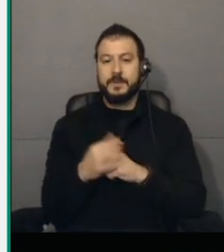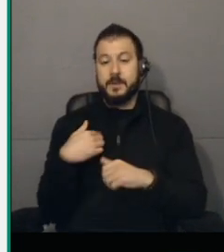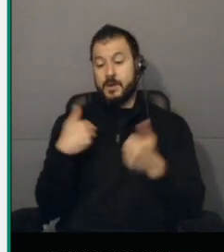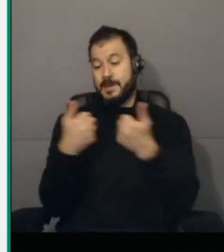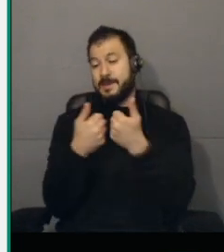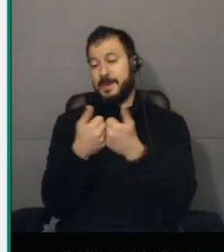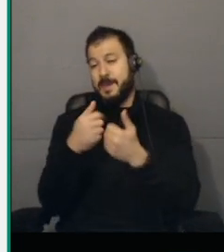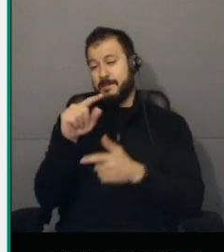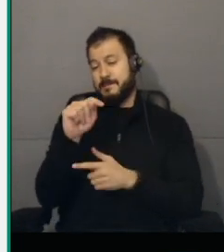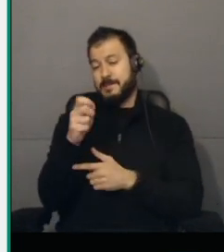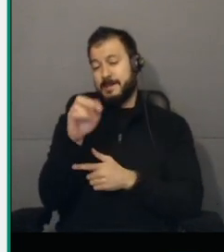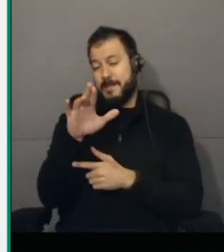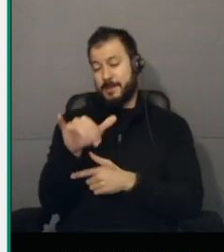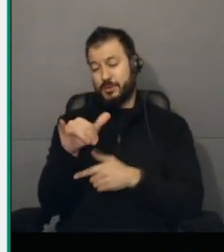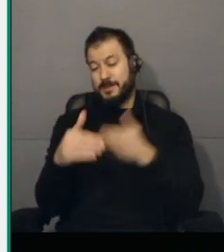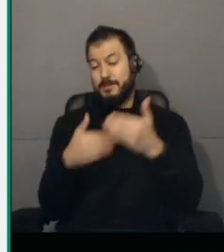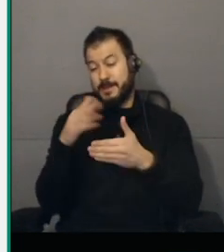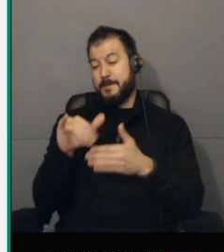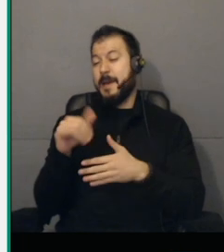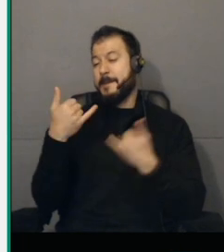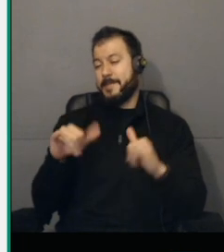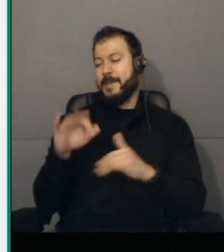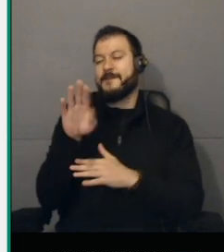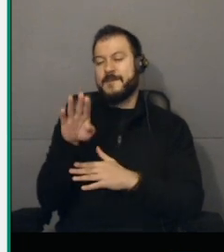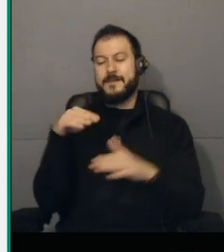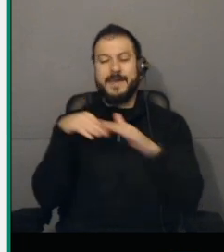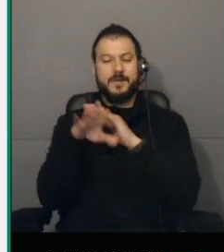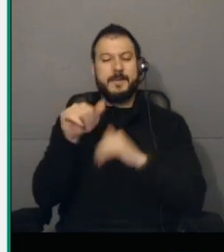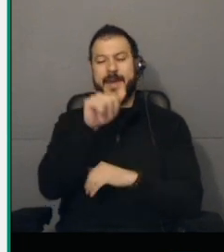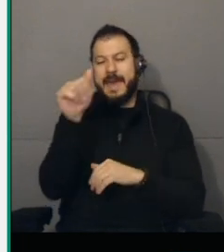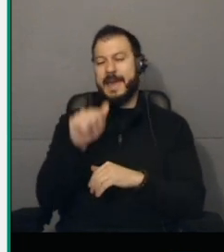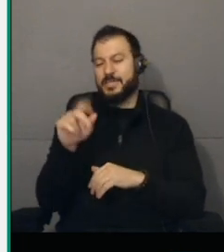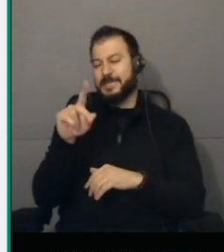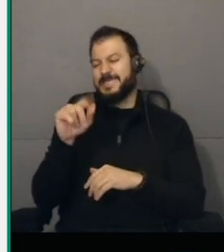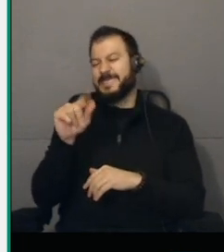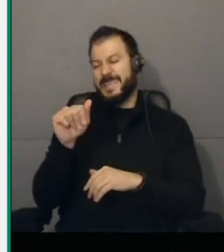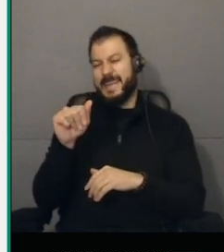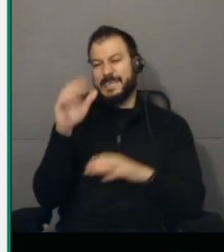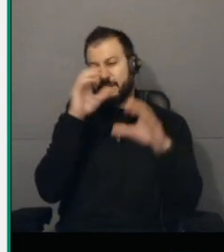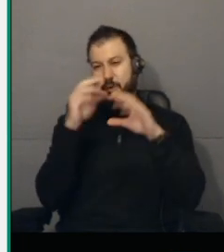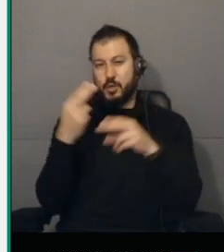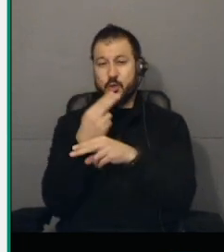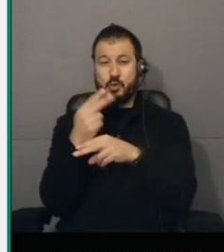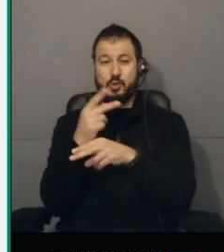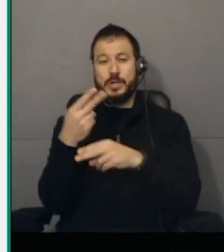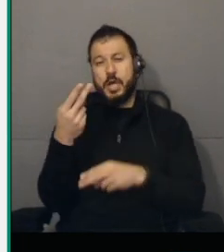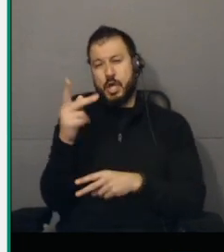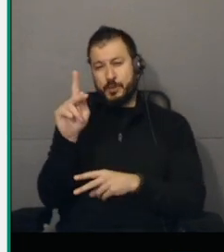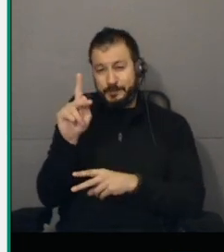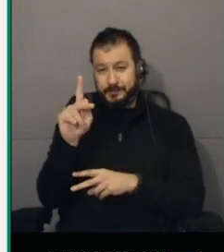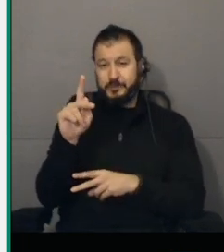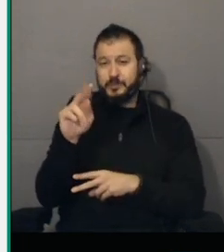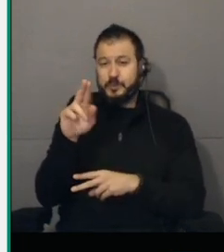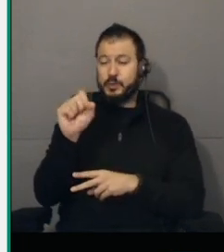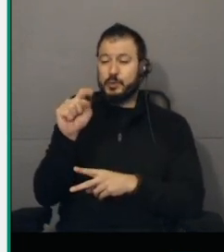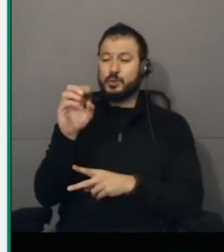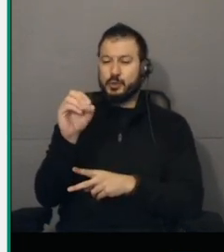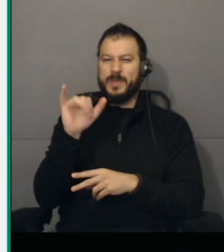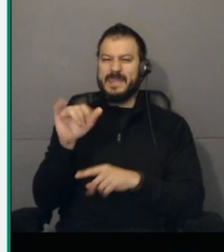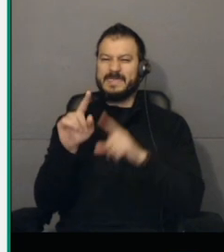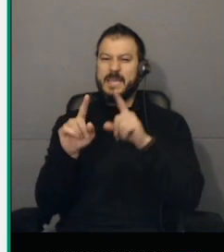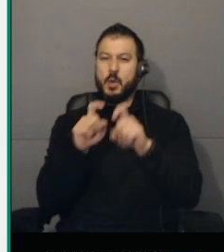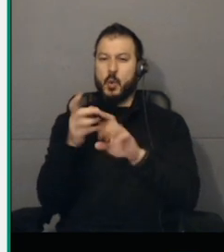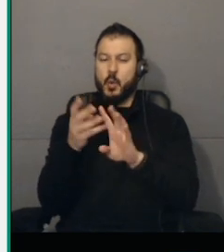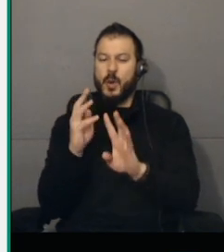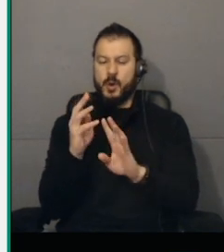Our game telemetry is processed by PlayFab and accessed through Azure Data Explorer using Cousteau, which is a SQL-like big data query